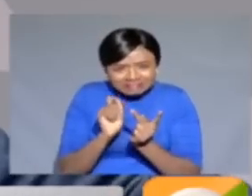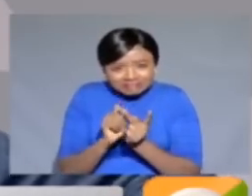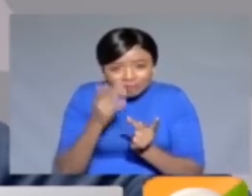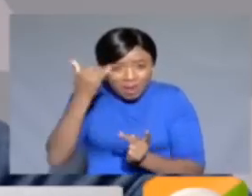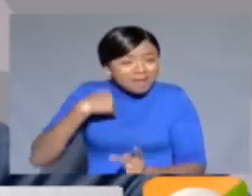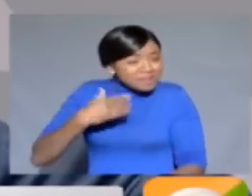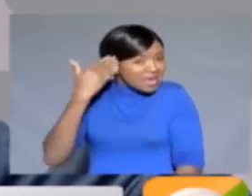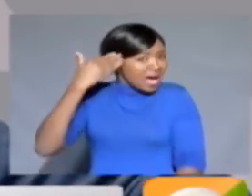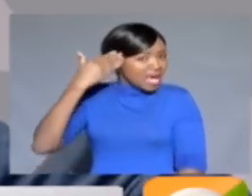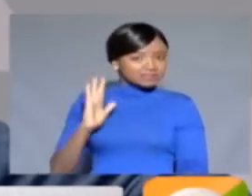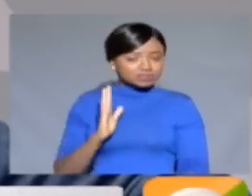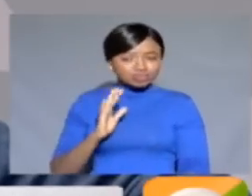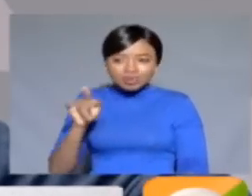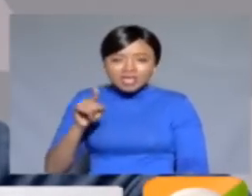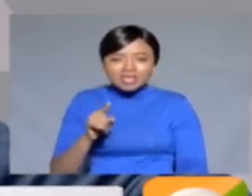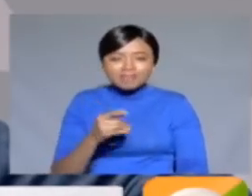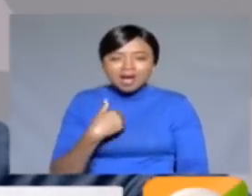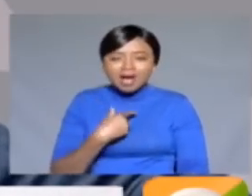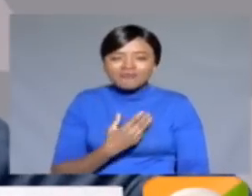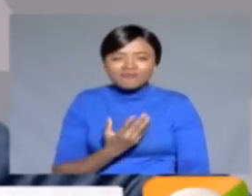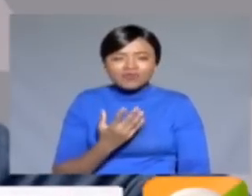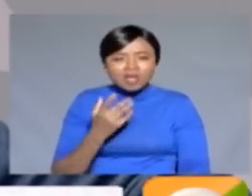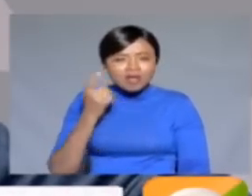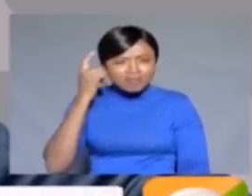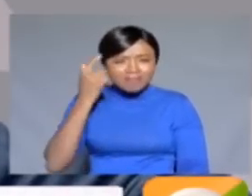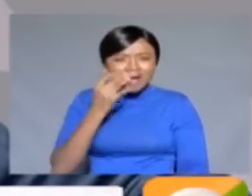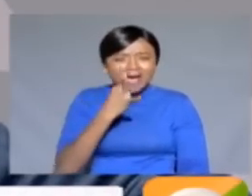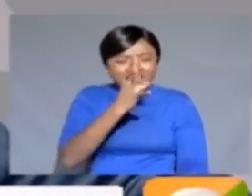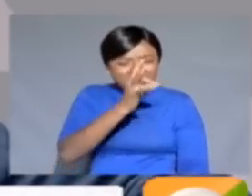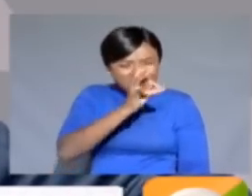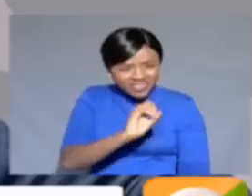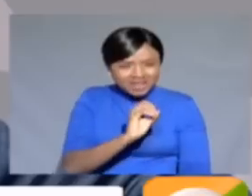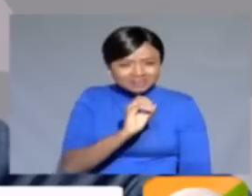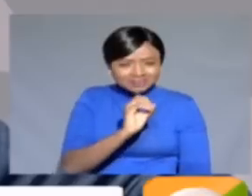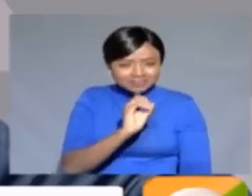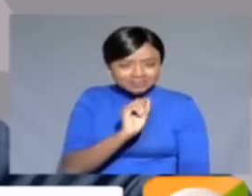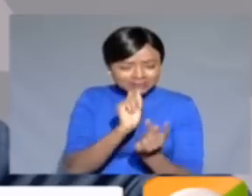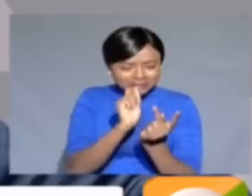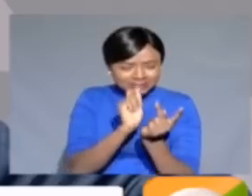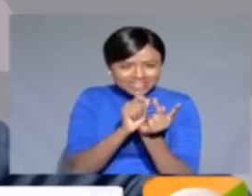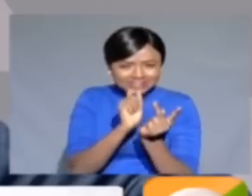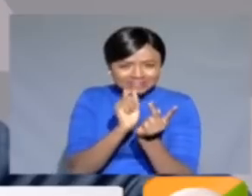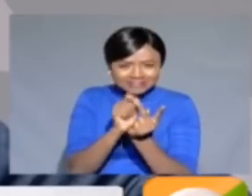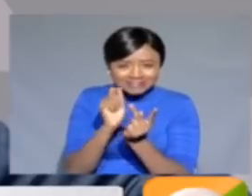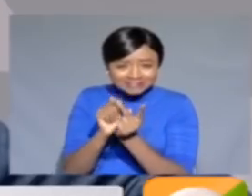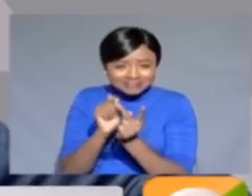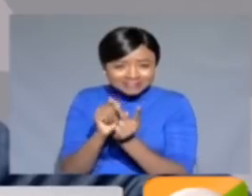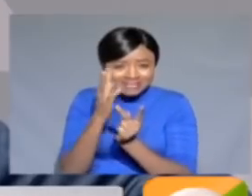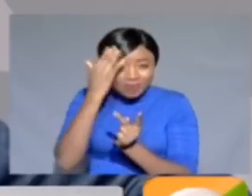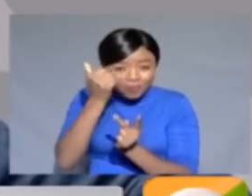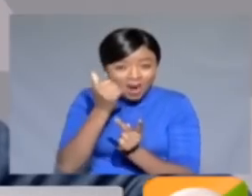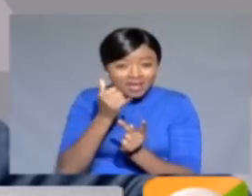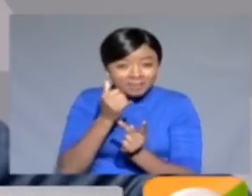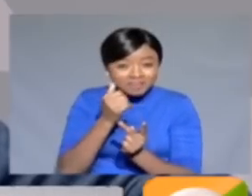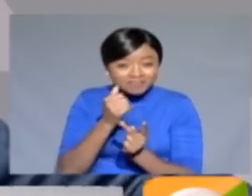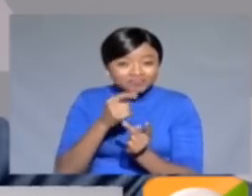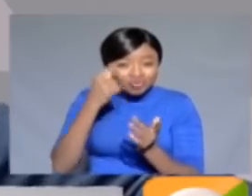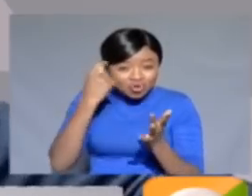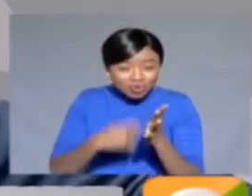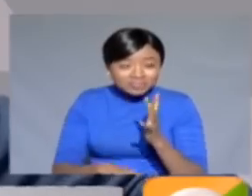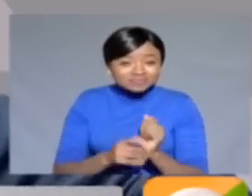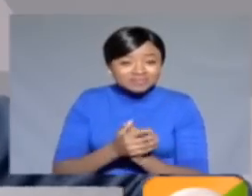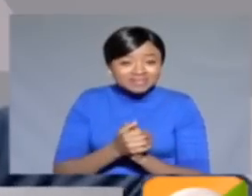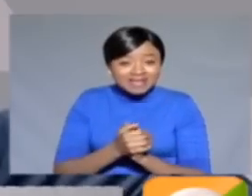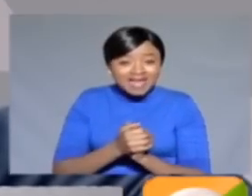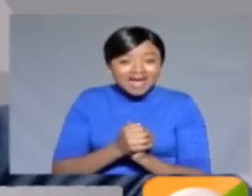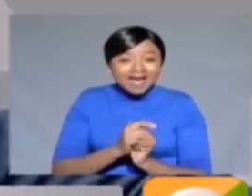know." So he did about 30, I remember the number now, 30 different blood tests. I know that because it cost me $1,000 just for the test,